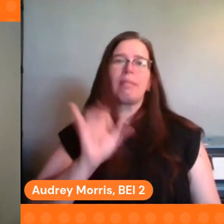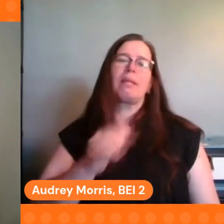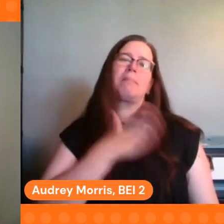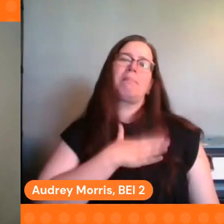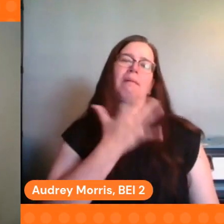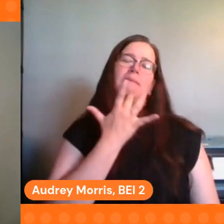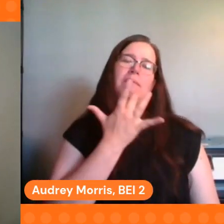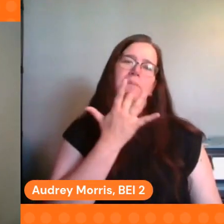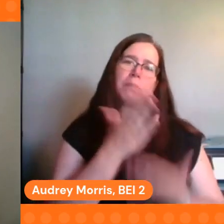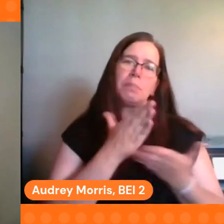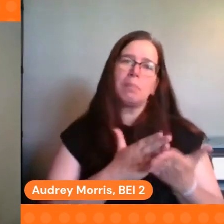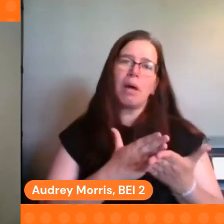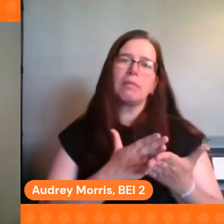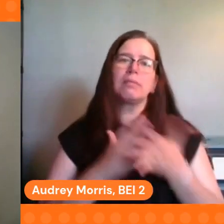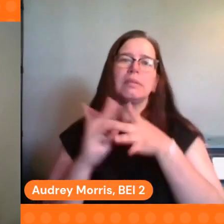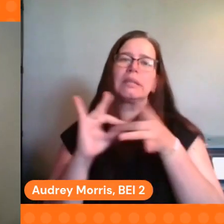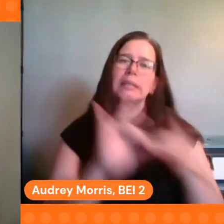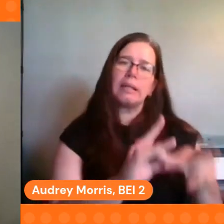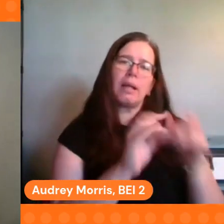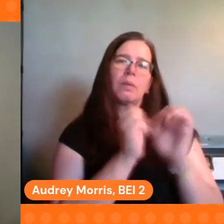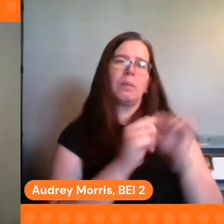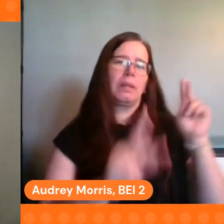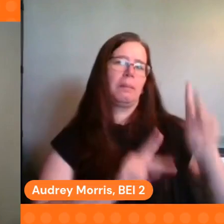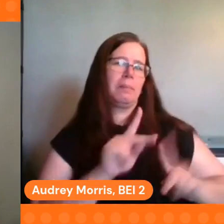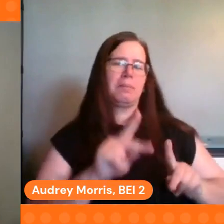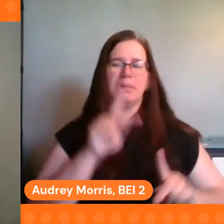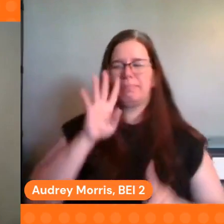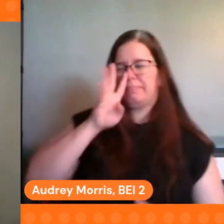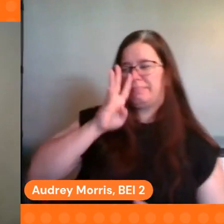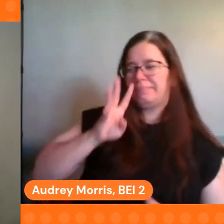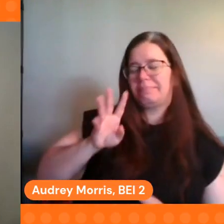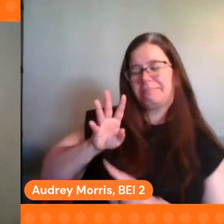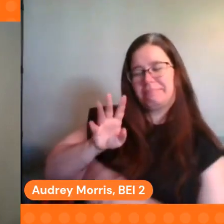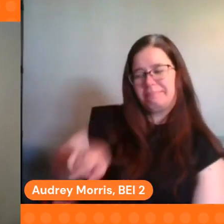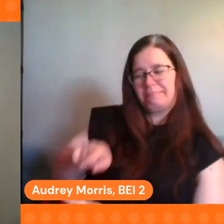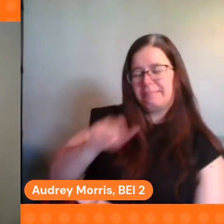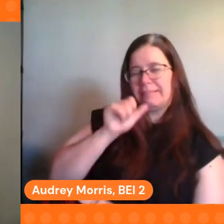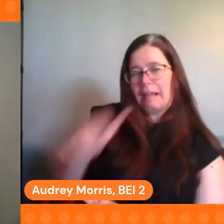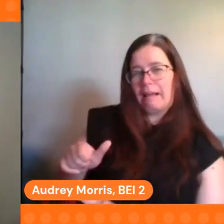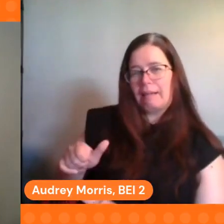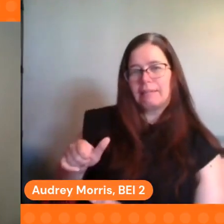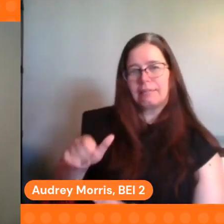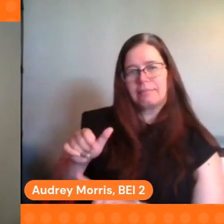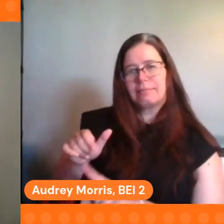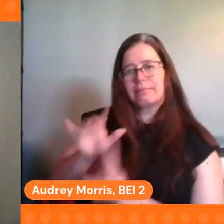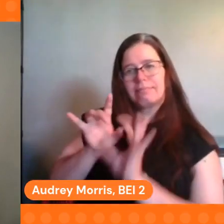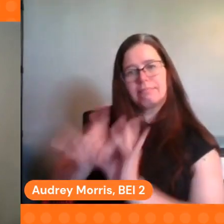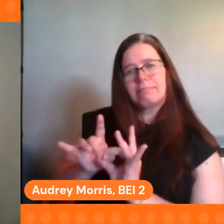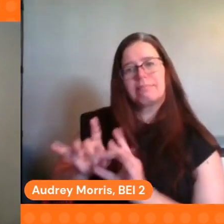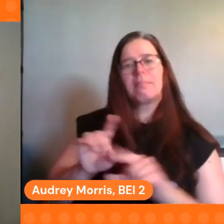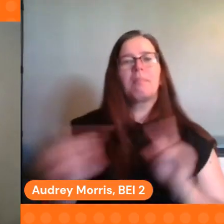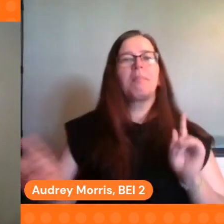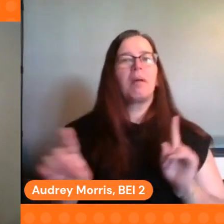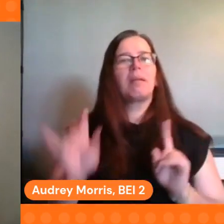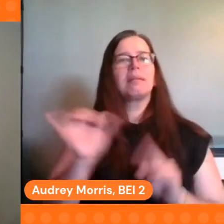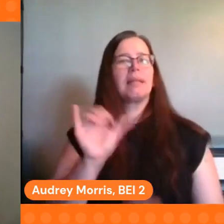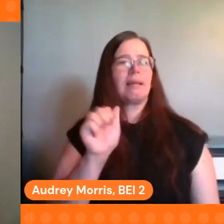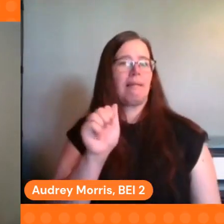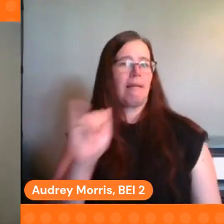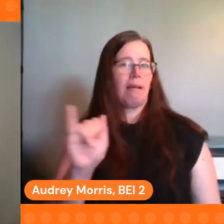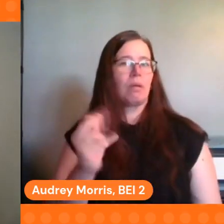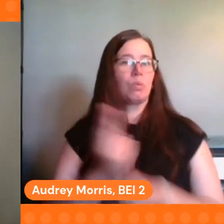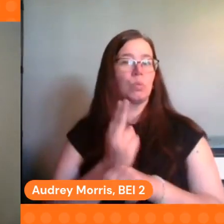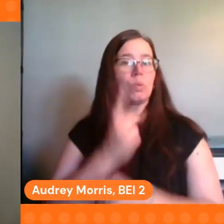like connecting with the people. Not the that strikes me as another metaphor for AI, like just using it as a tool